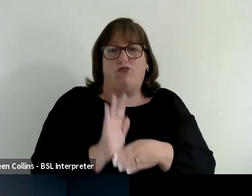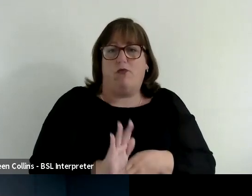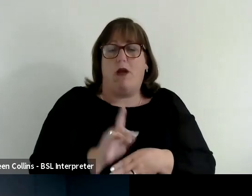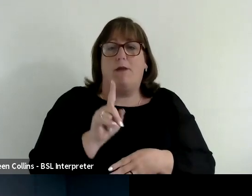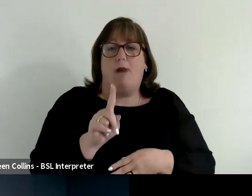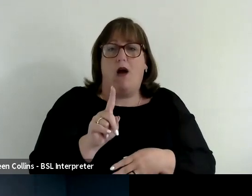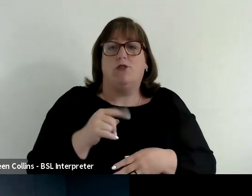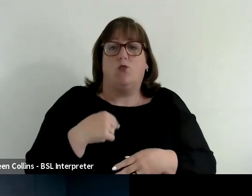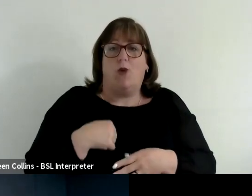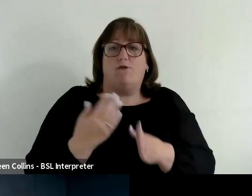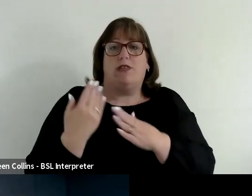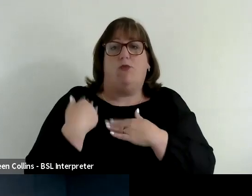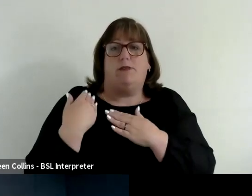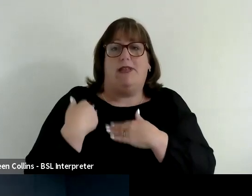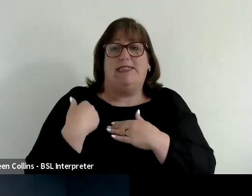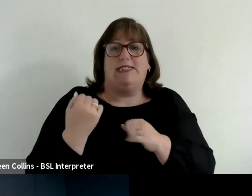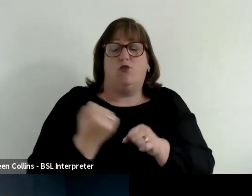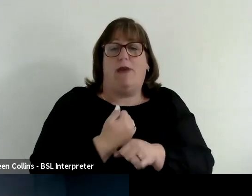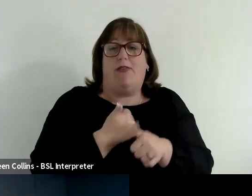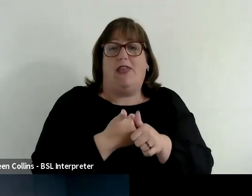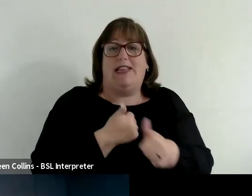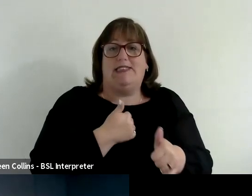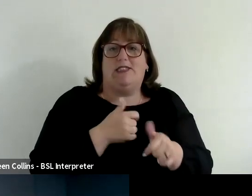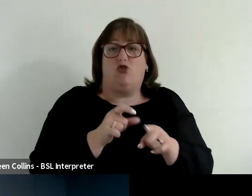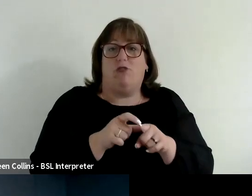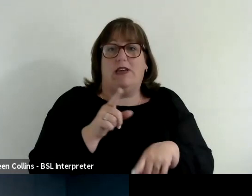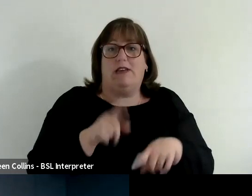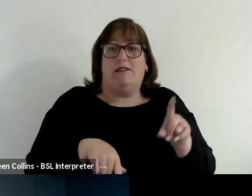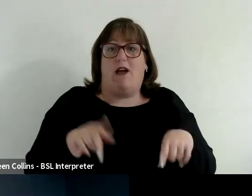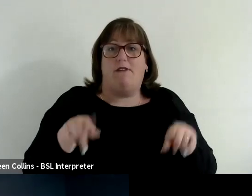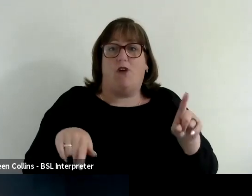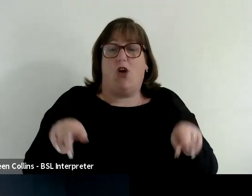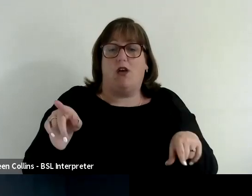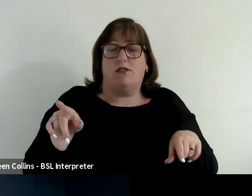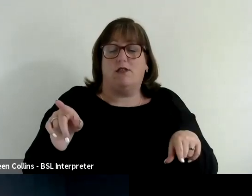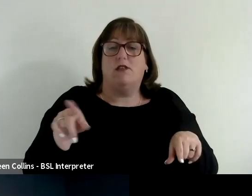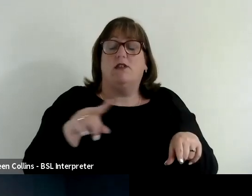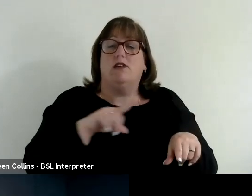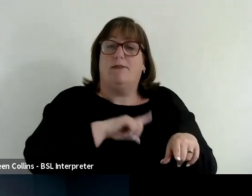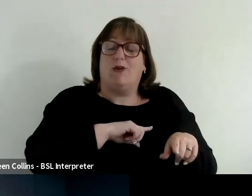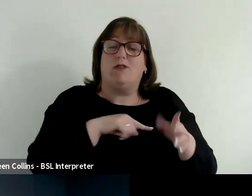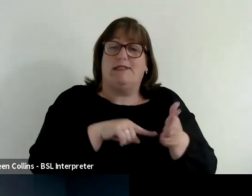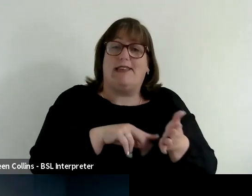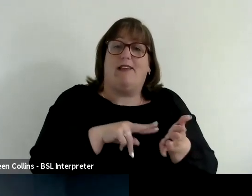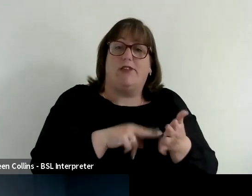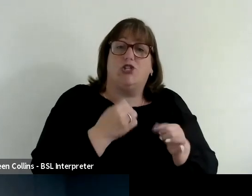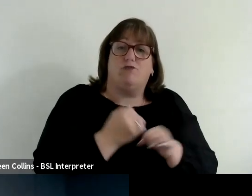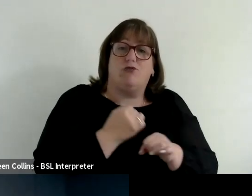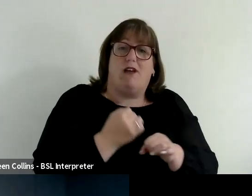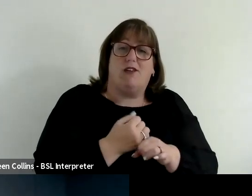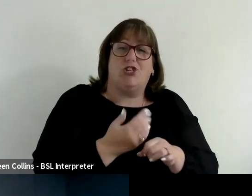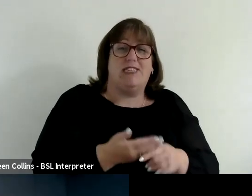more diverse, because actually television production is probably way behind where it should be in terms